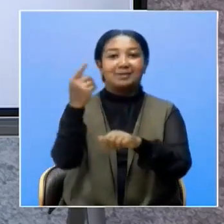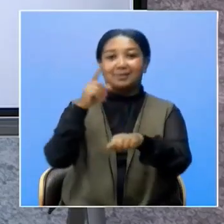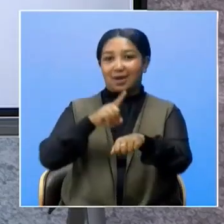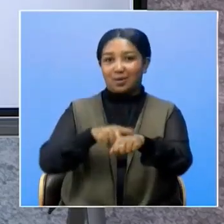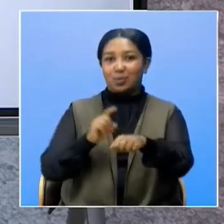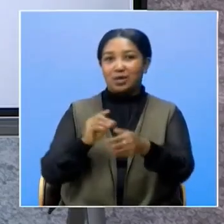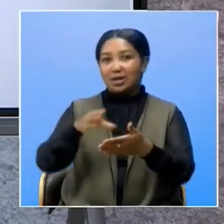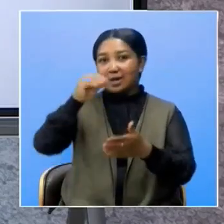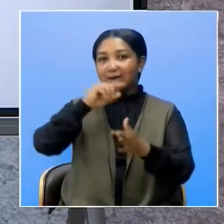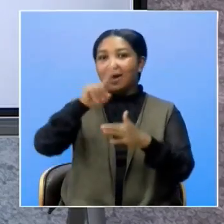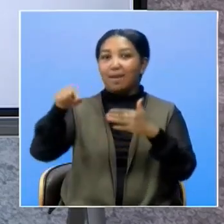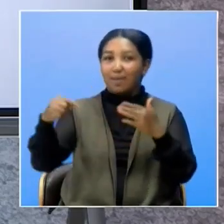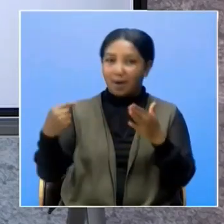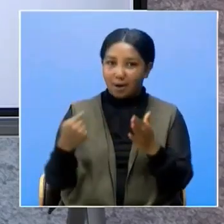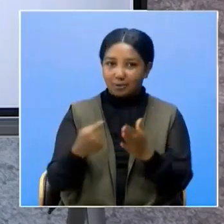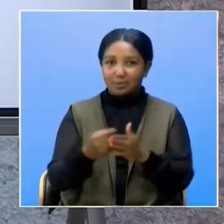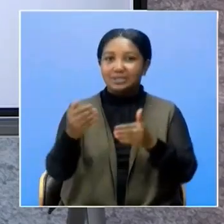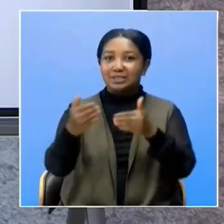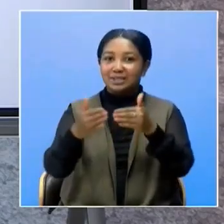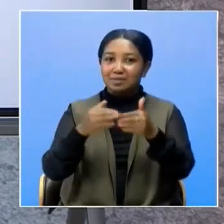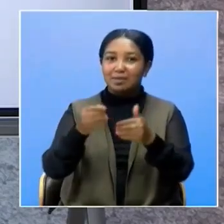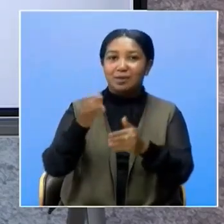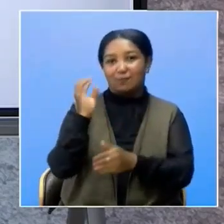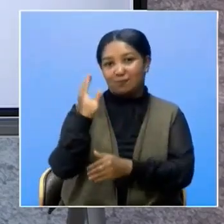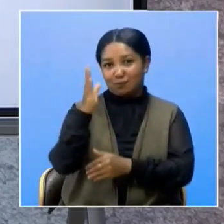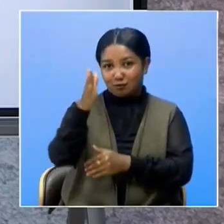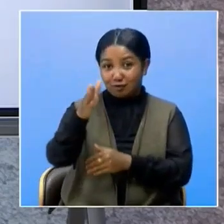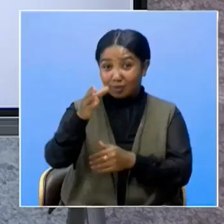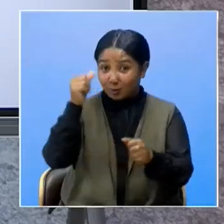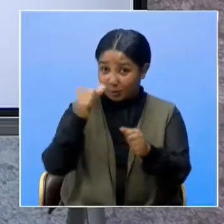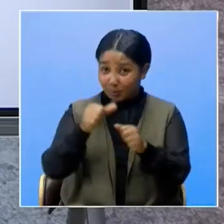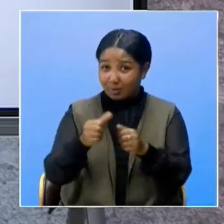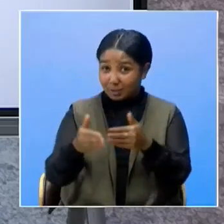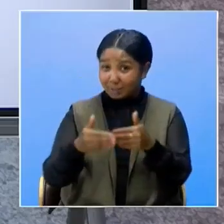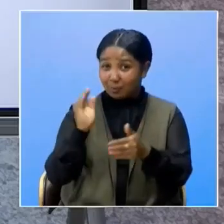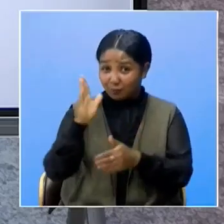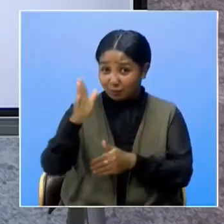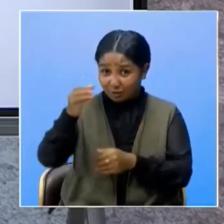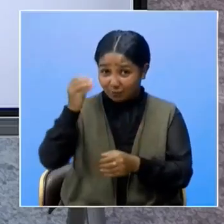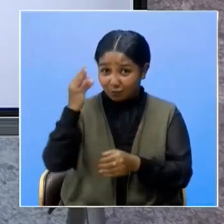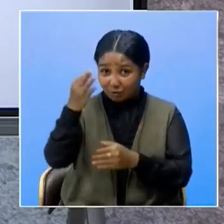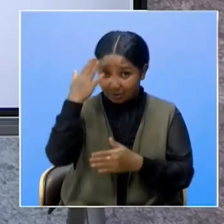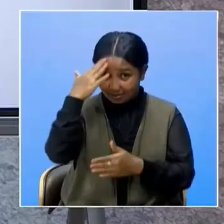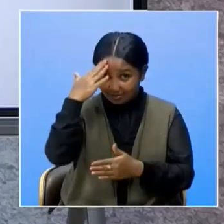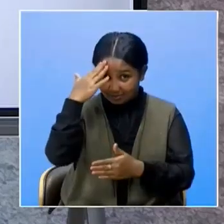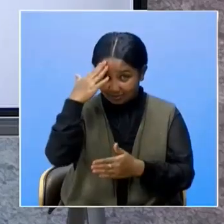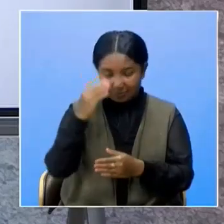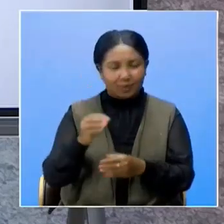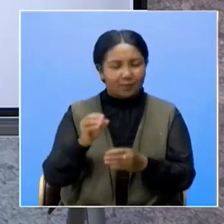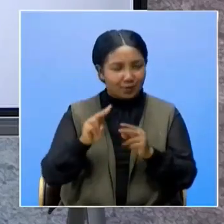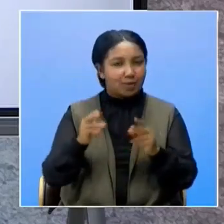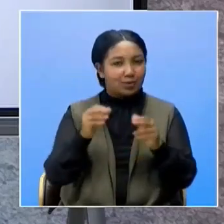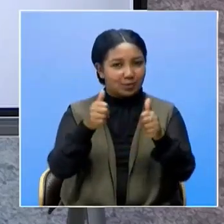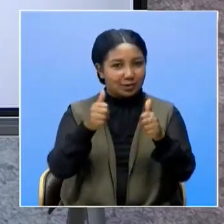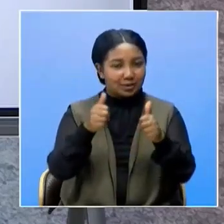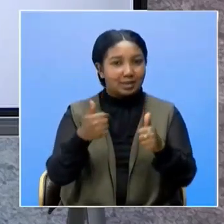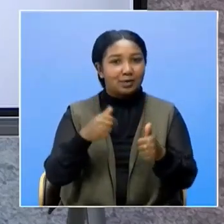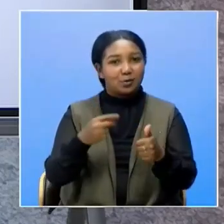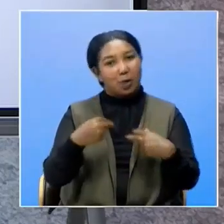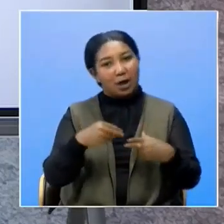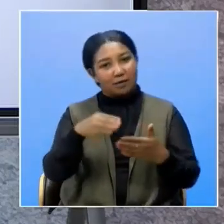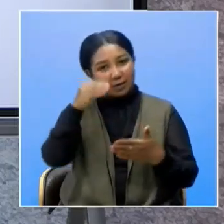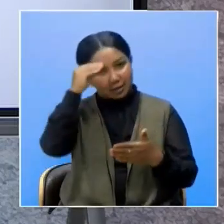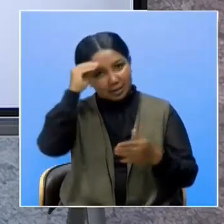we have learned about simple future. Do you remember simple future? Very good. And we have seen